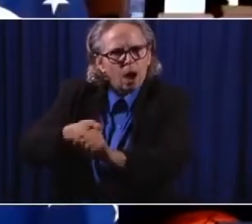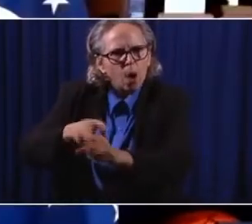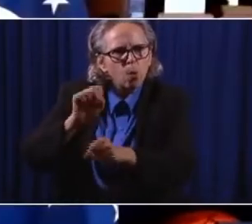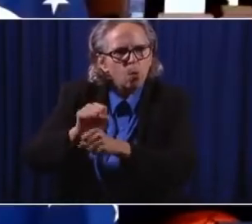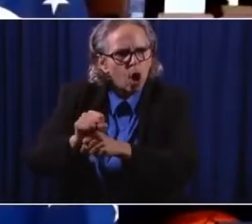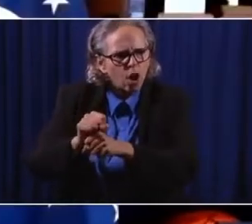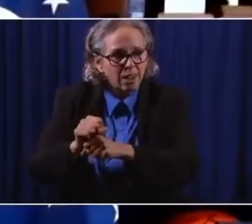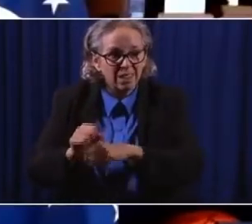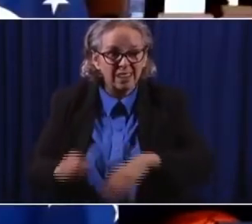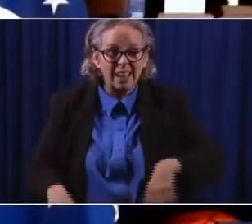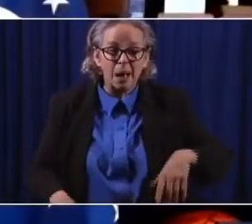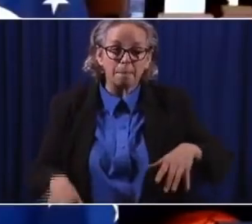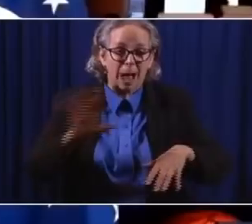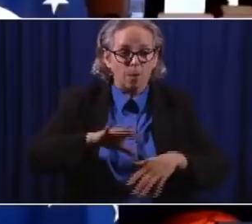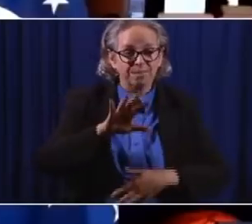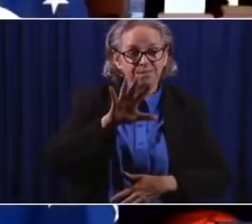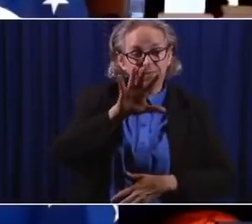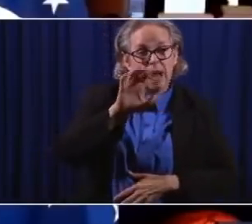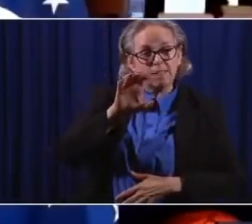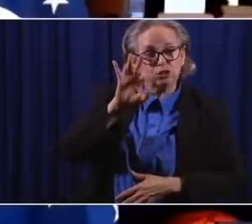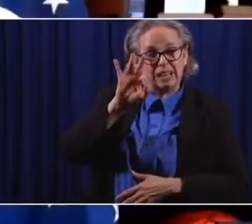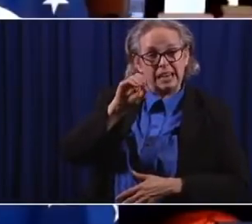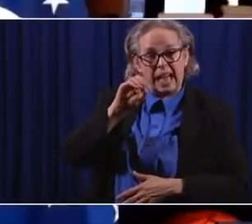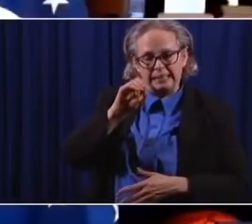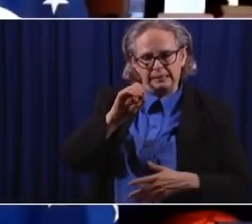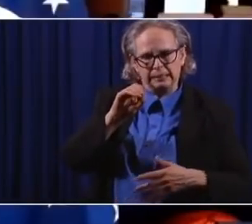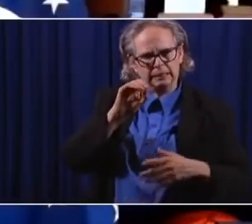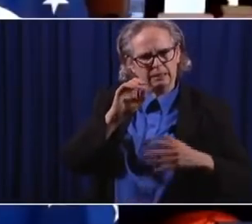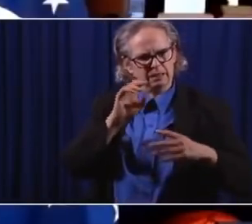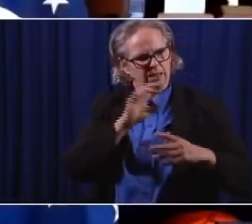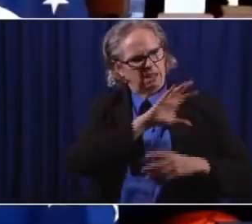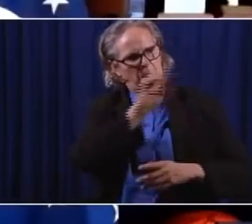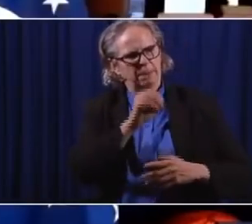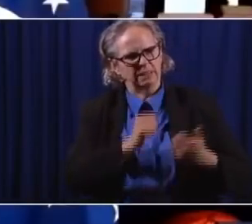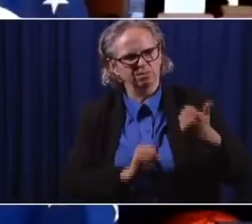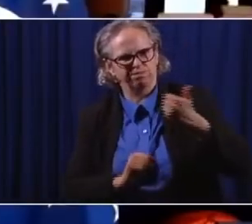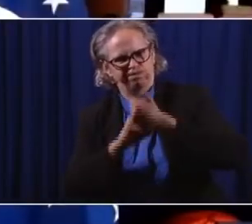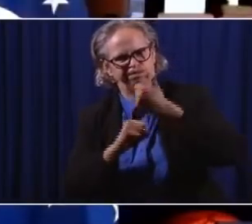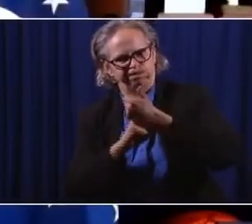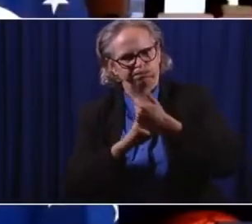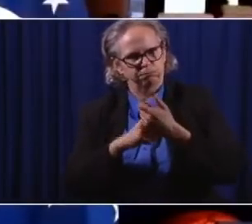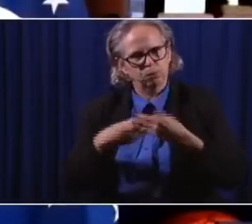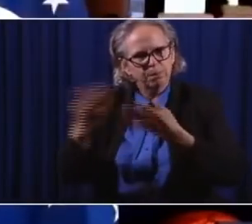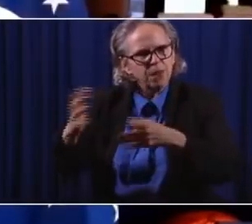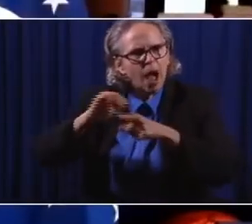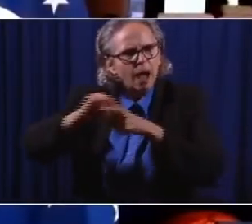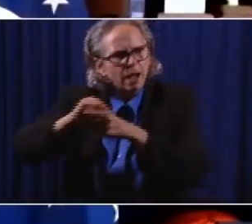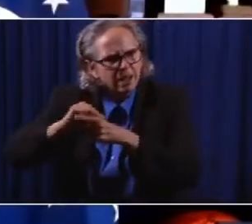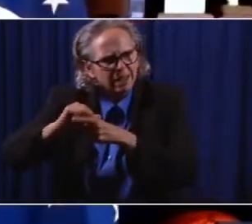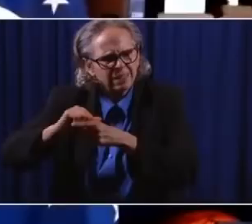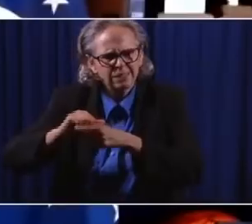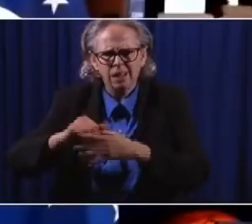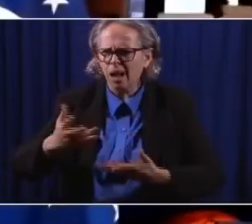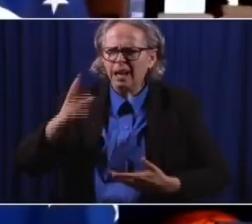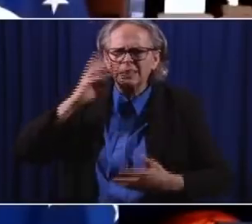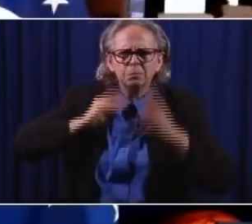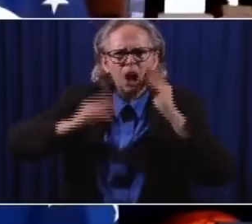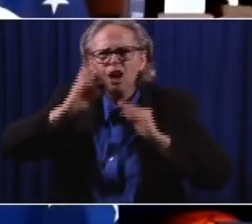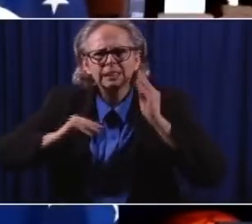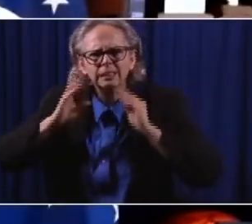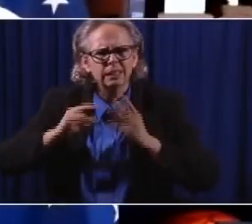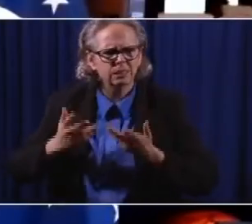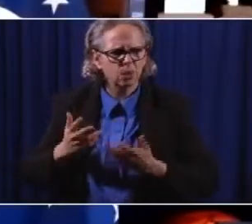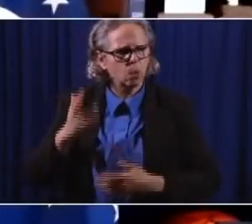sponsors of apprenticeships in the state of Ohio. The great thing about an apprenticeship is that you can learn and earn at the